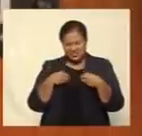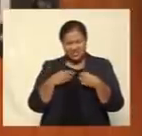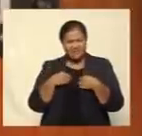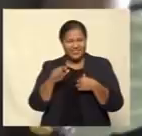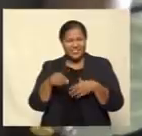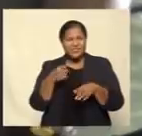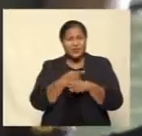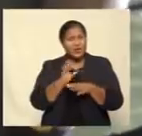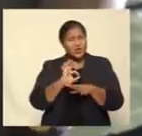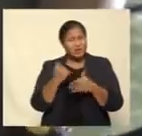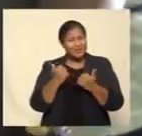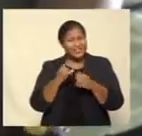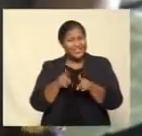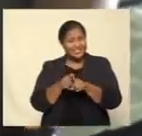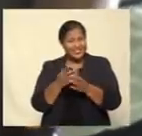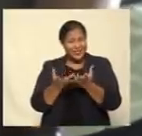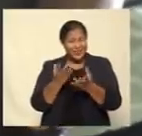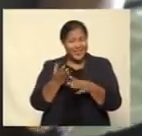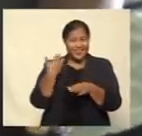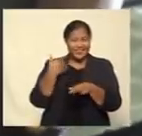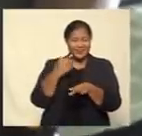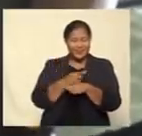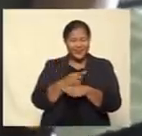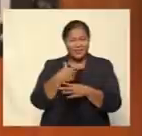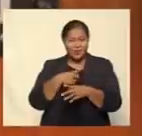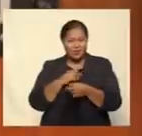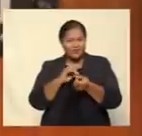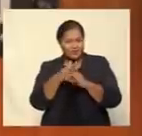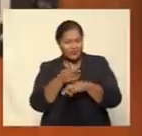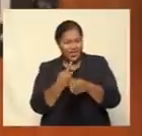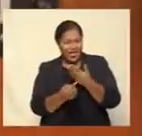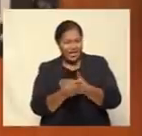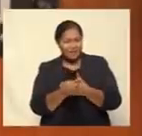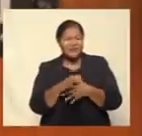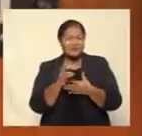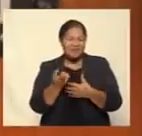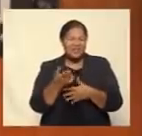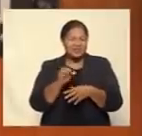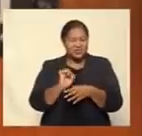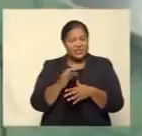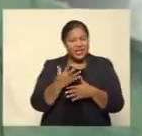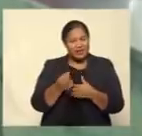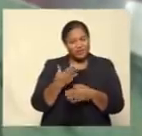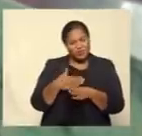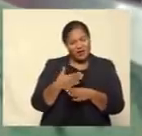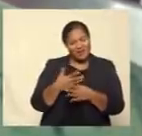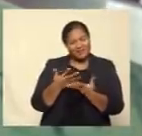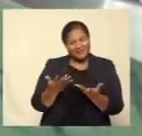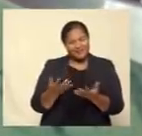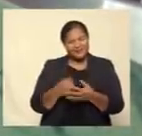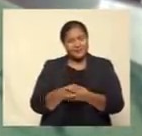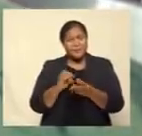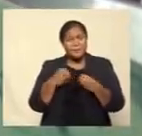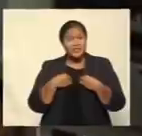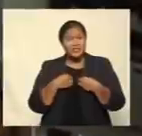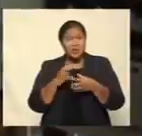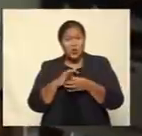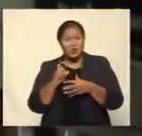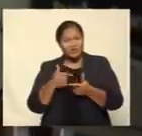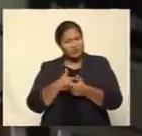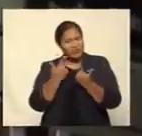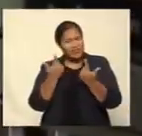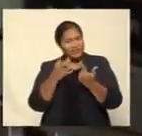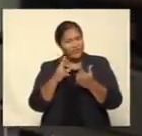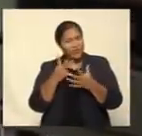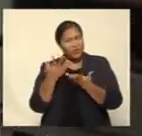as last week, but we have to understand what's going on. We have to actually just still work through it. Business owners are grateful for the spirit